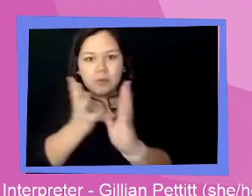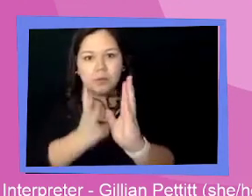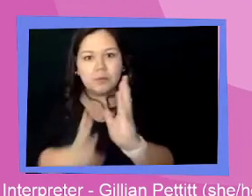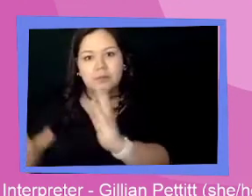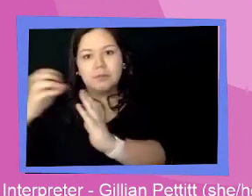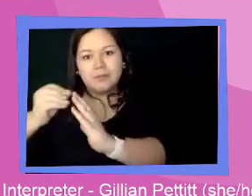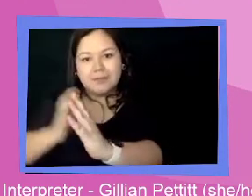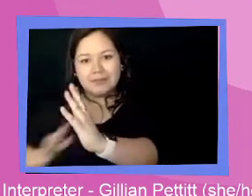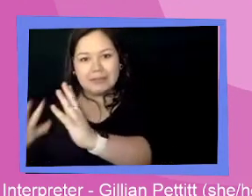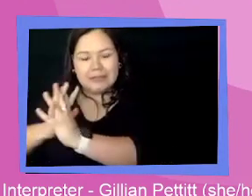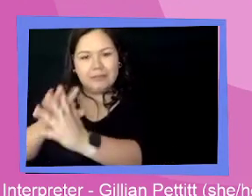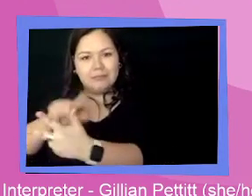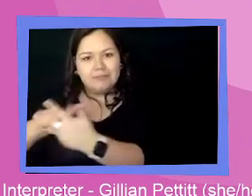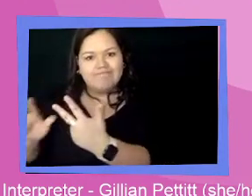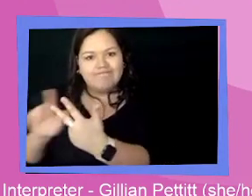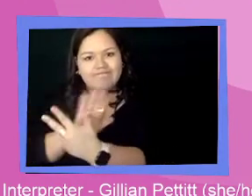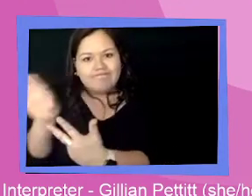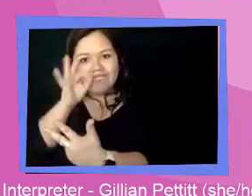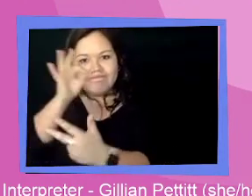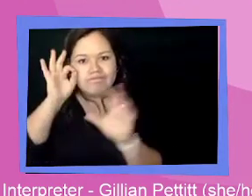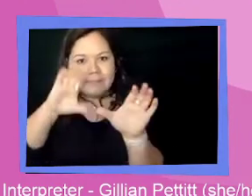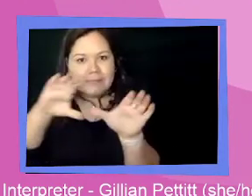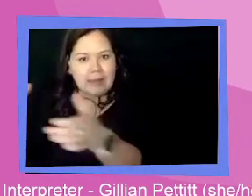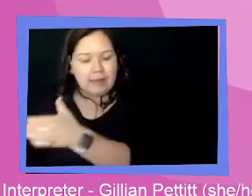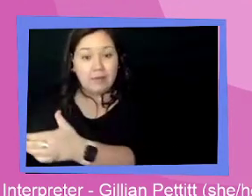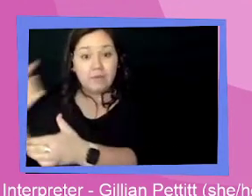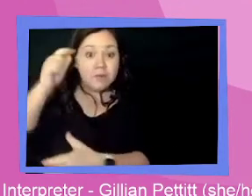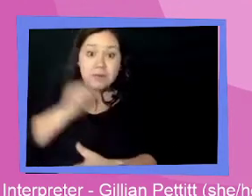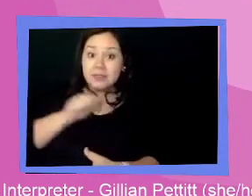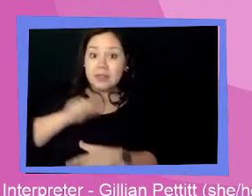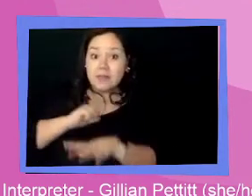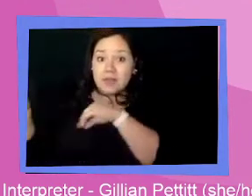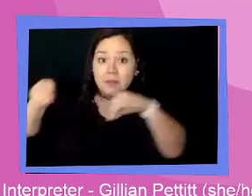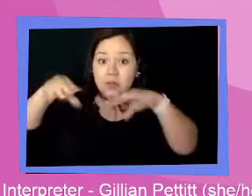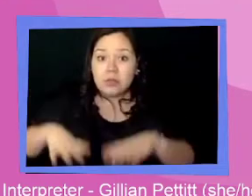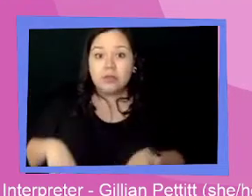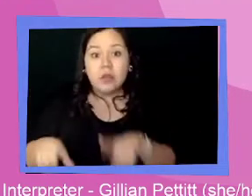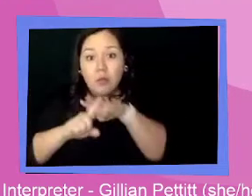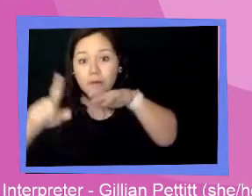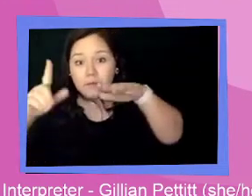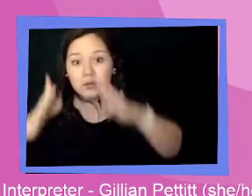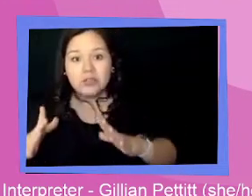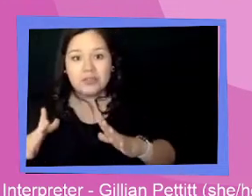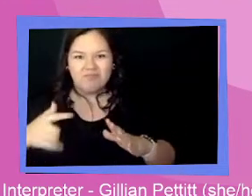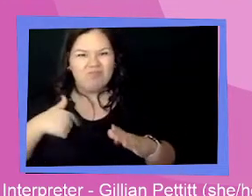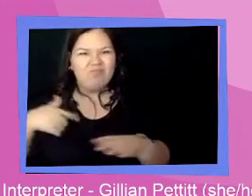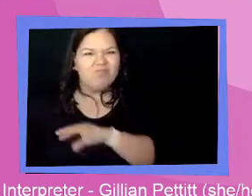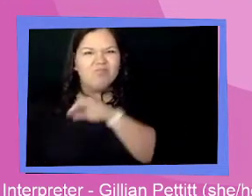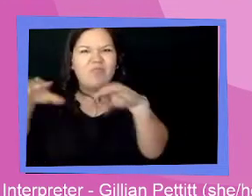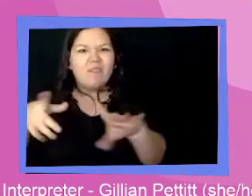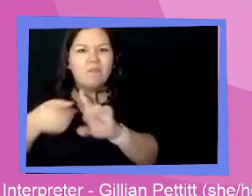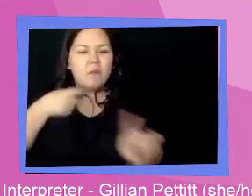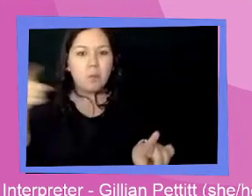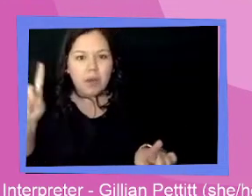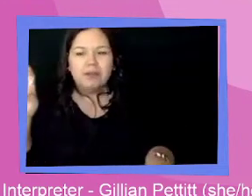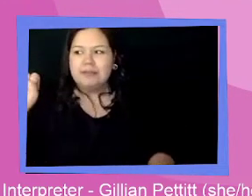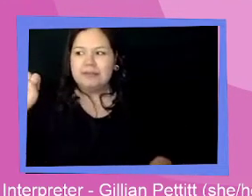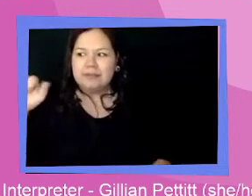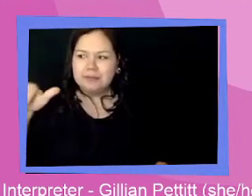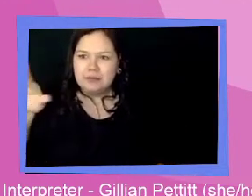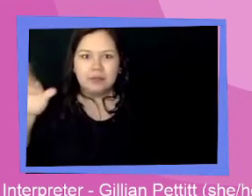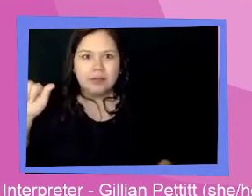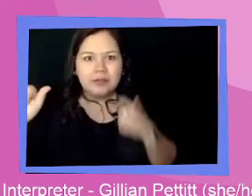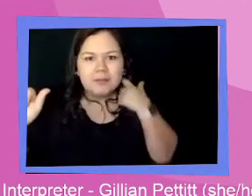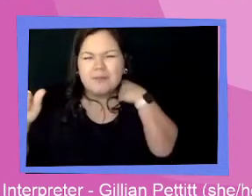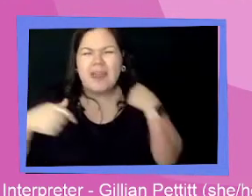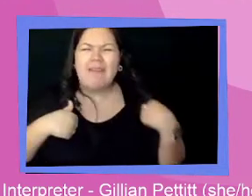and Tsleil-Waututh people. As an immigrant, as a refugee, somebody who came here from Syria, it's important to me to do